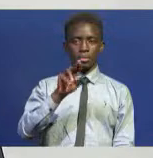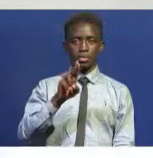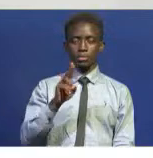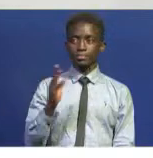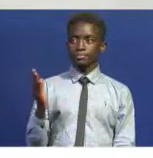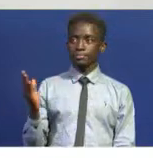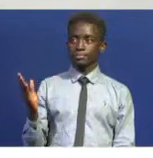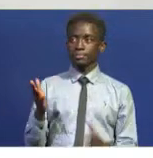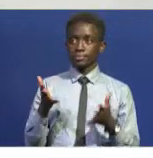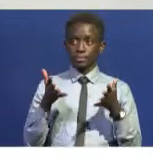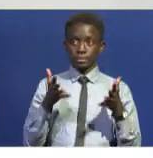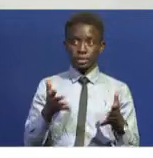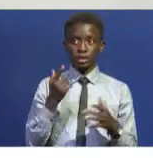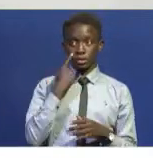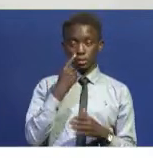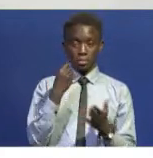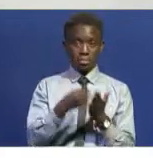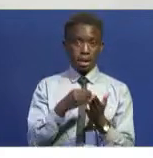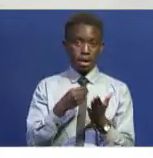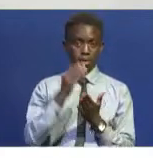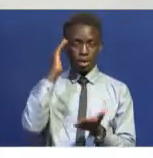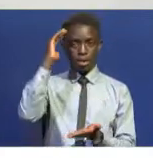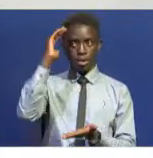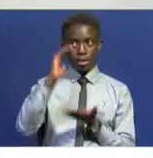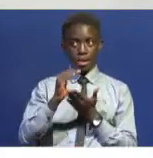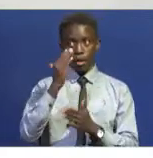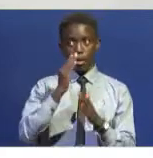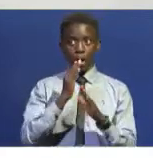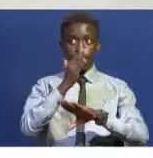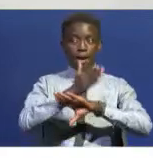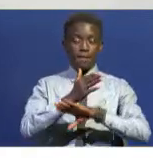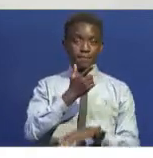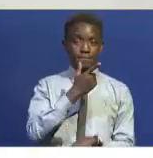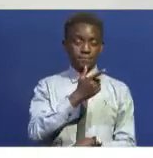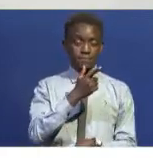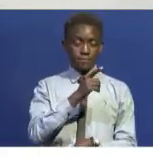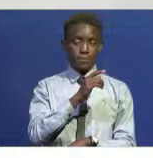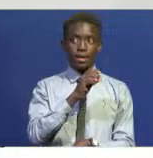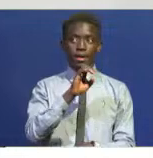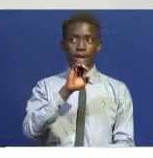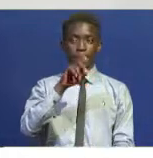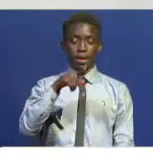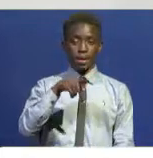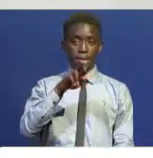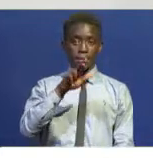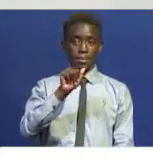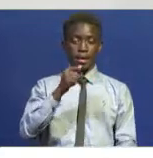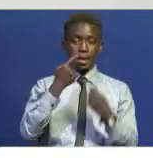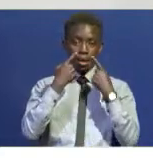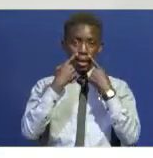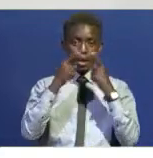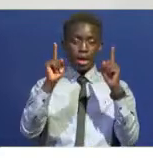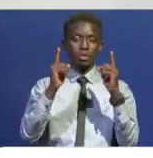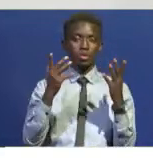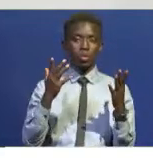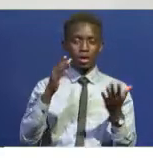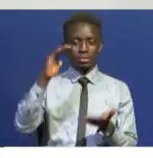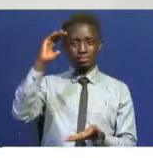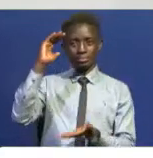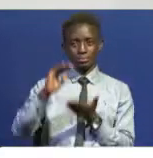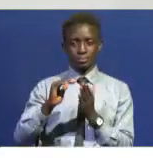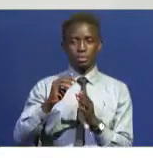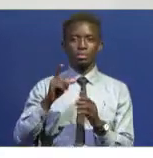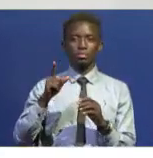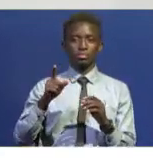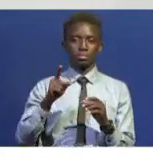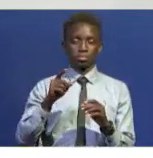Fuel prices are set to drop after the Energy and Petroleum Regulatory Authority, EPRA, announced reduced pump prices. The